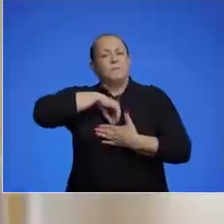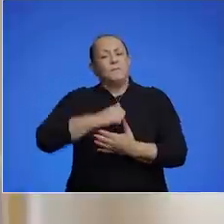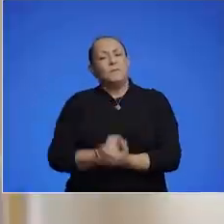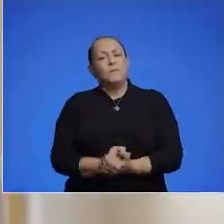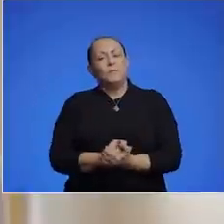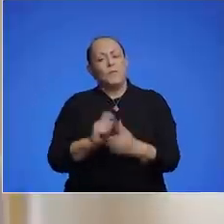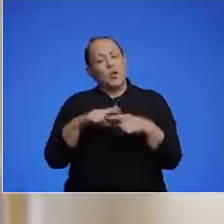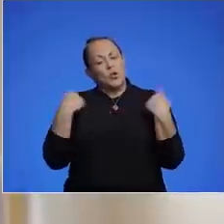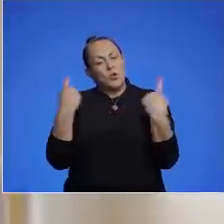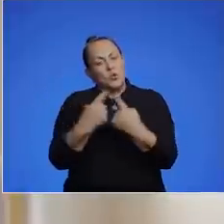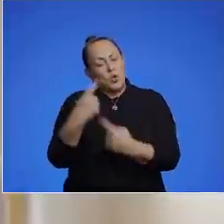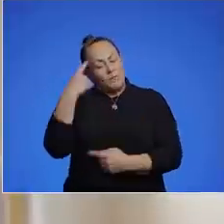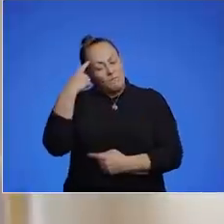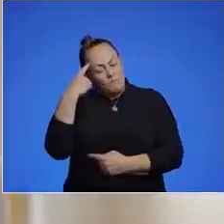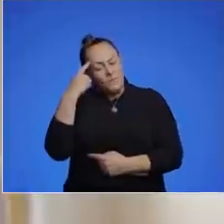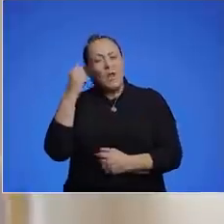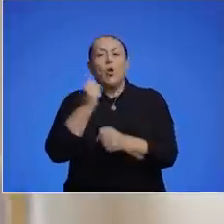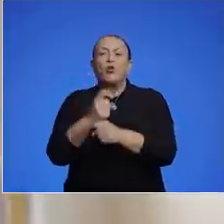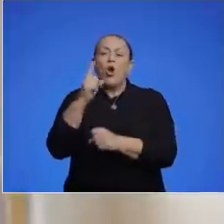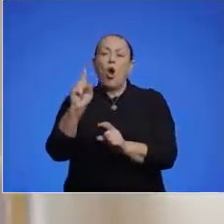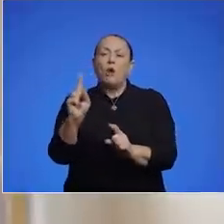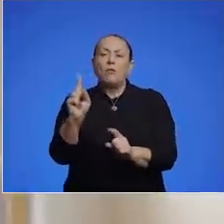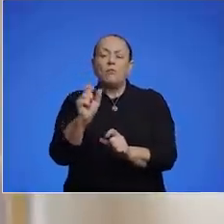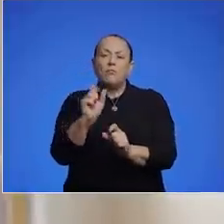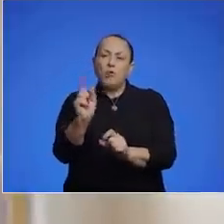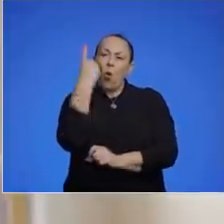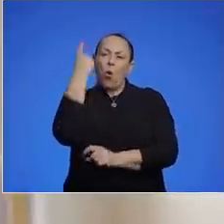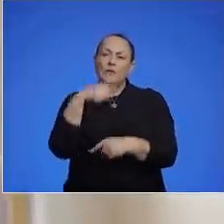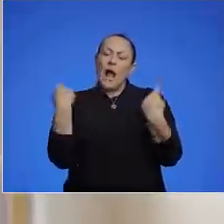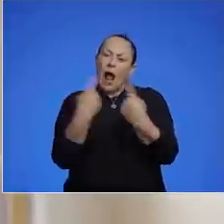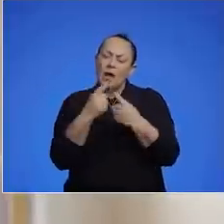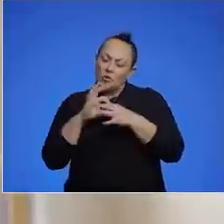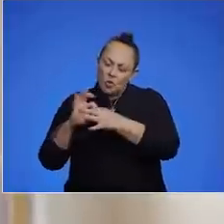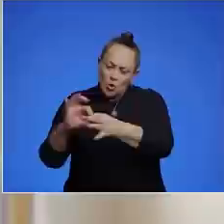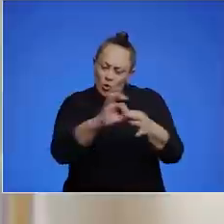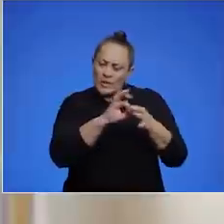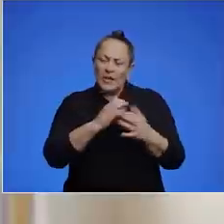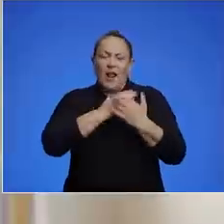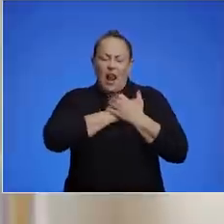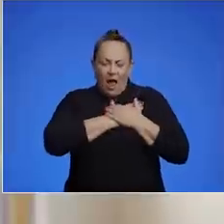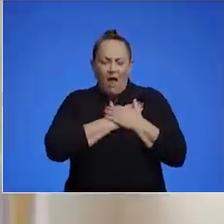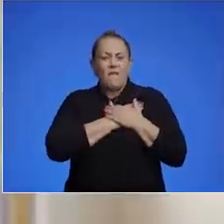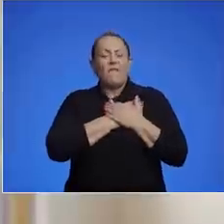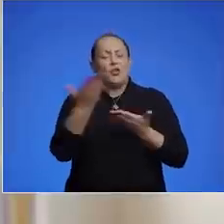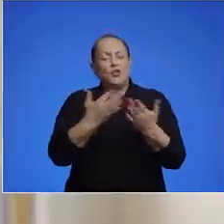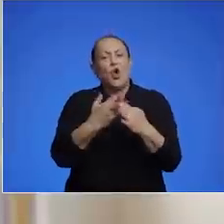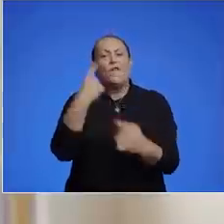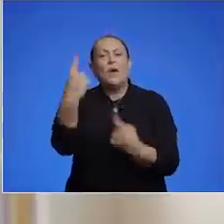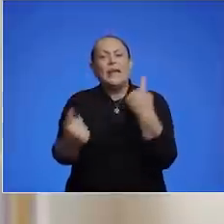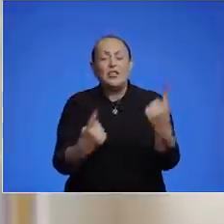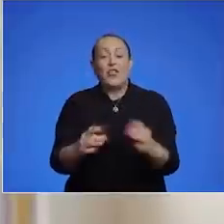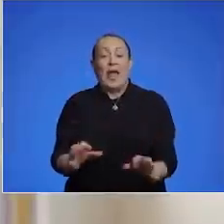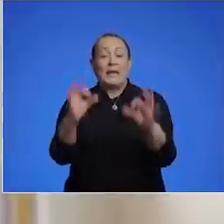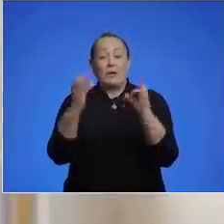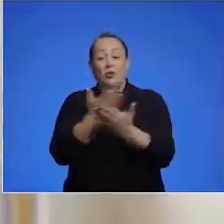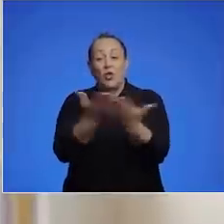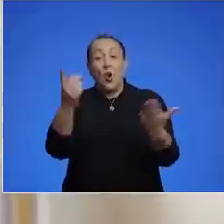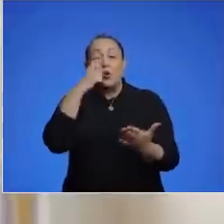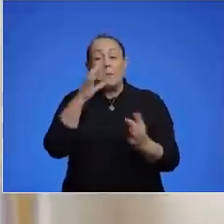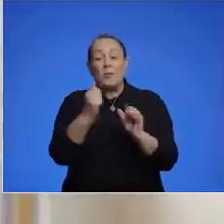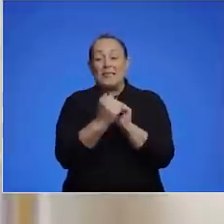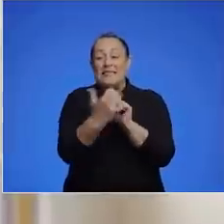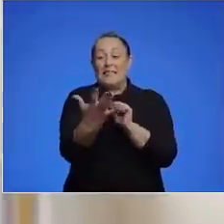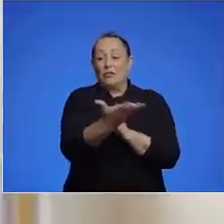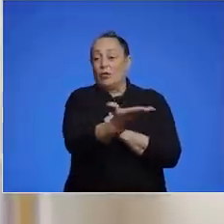God still calls us to unity, calls us to love, to serve one another, especially those we don't agree with. Let us pray